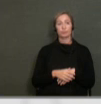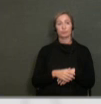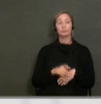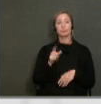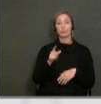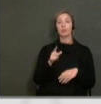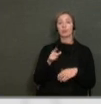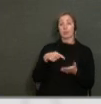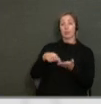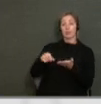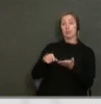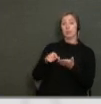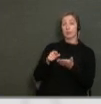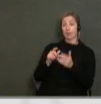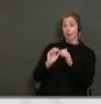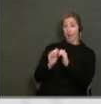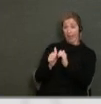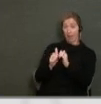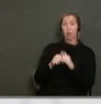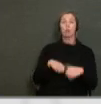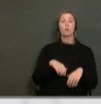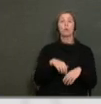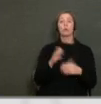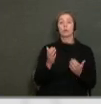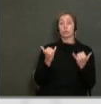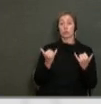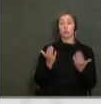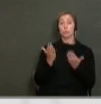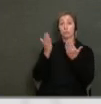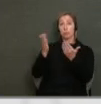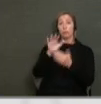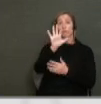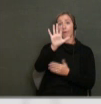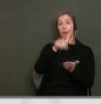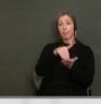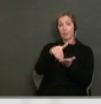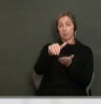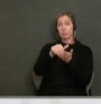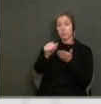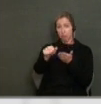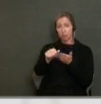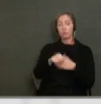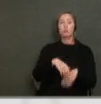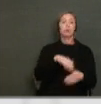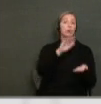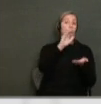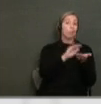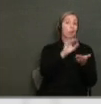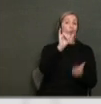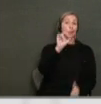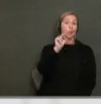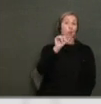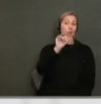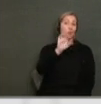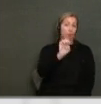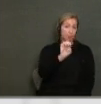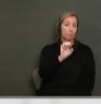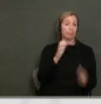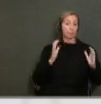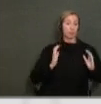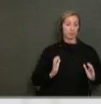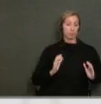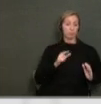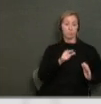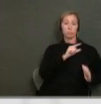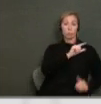The current proposal is $5 million for those low-income residential customers that qualified through